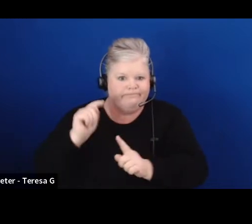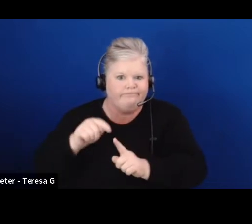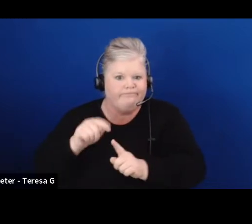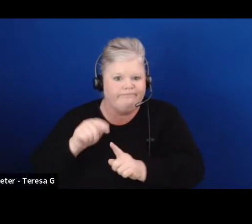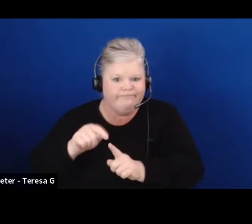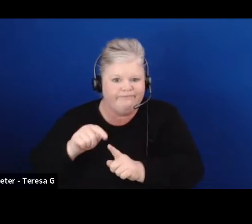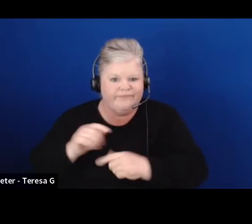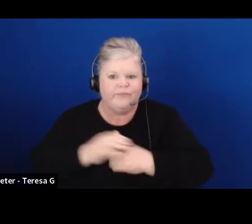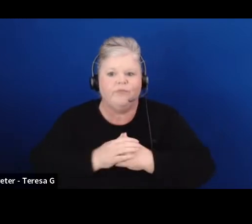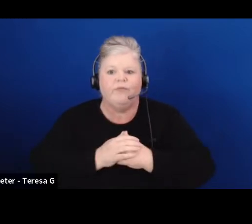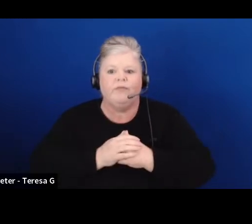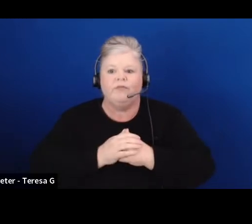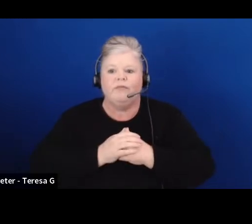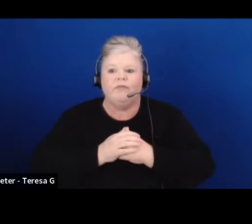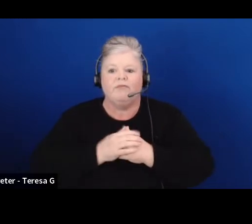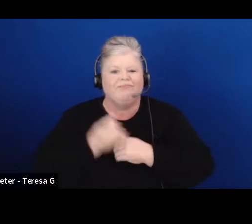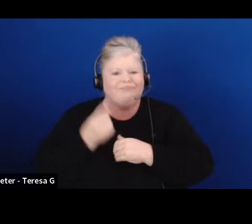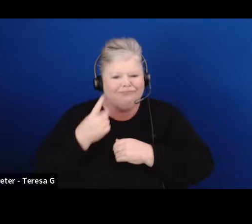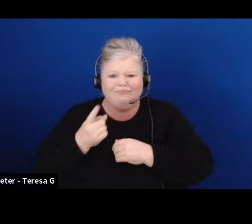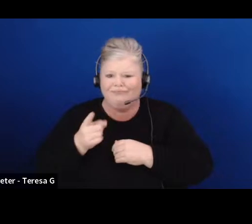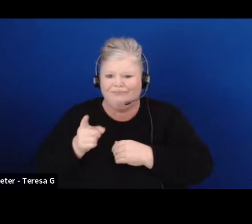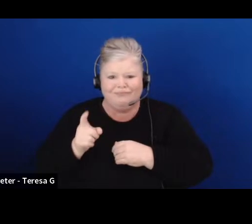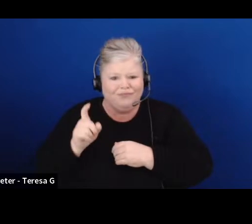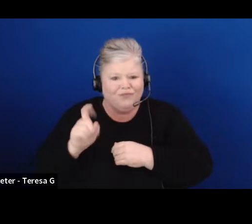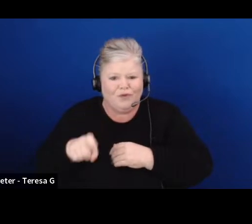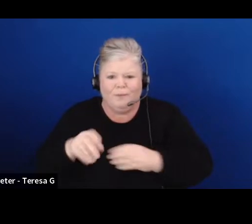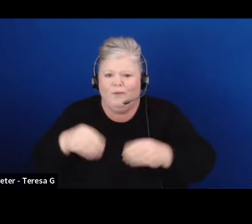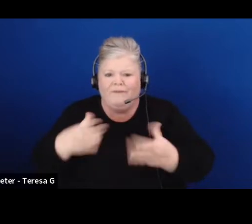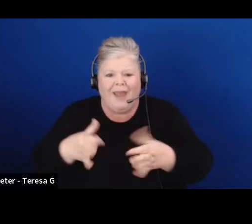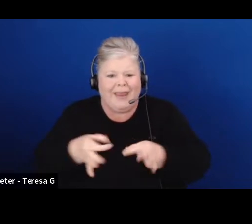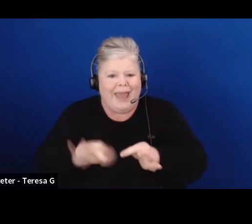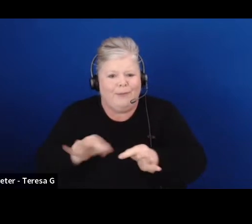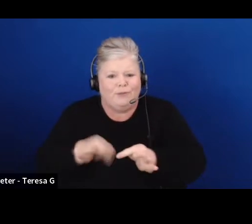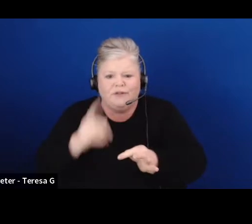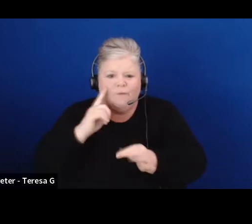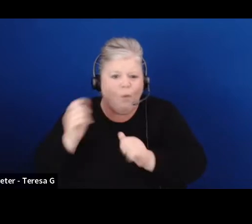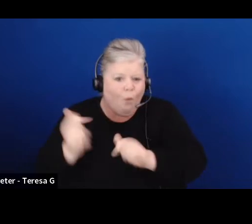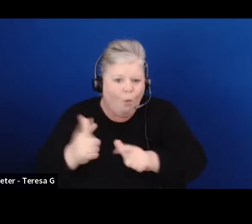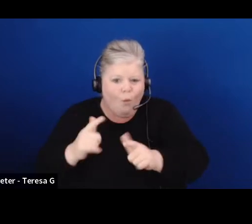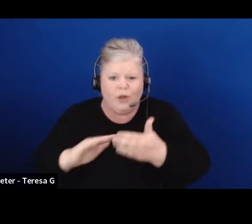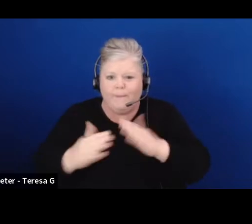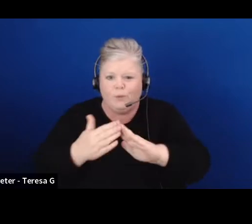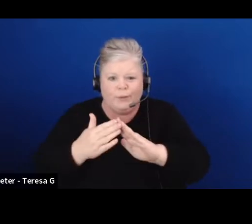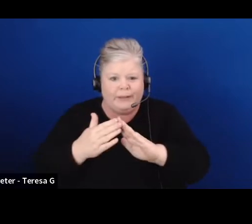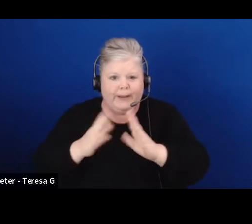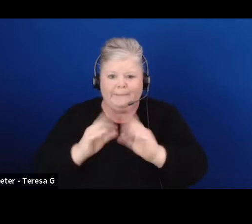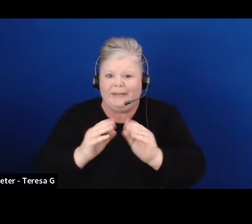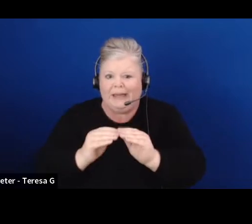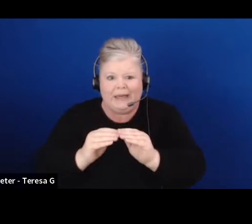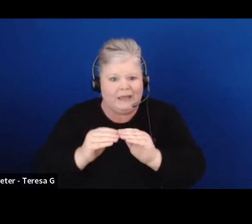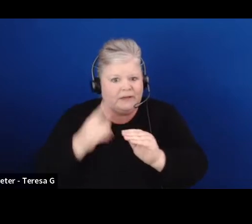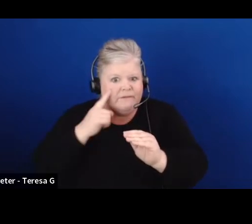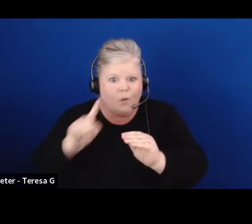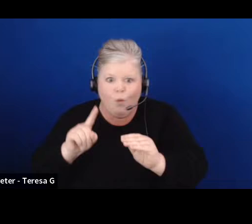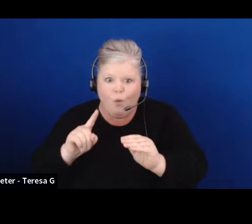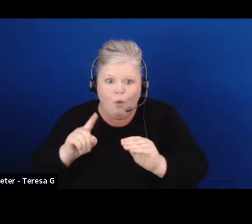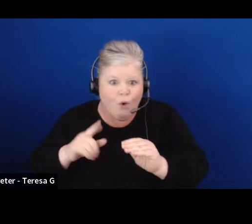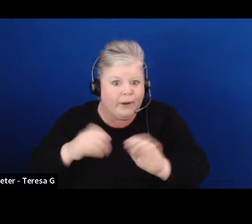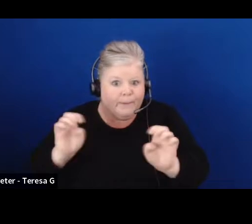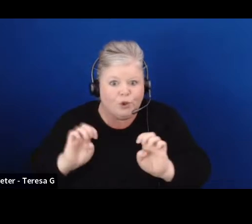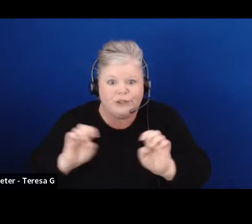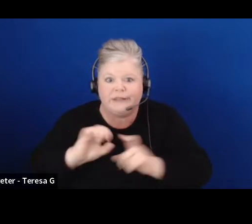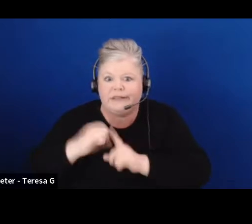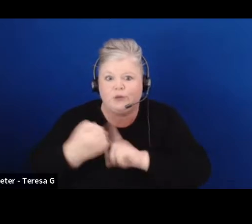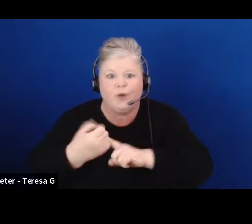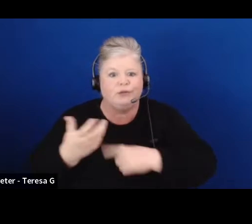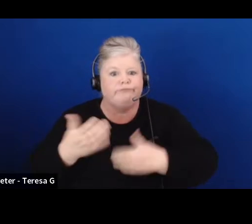that. There should be captions at every community meeting in any type of emergency situation, like a wildfire